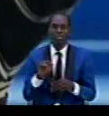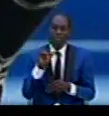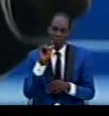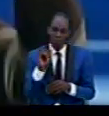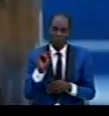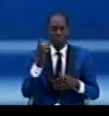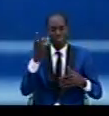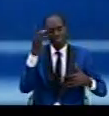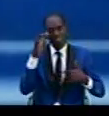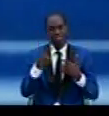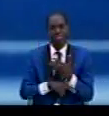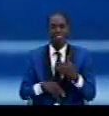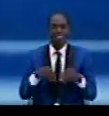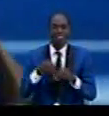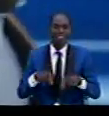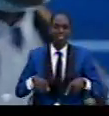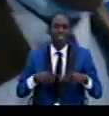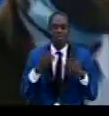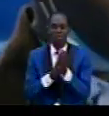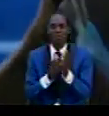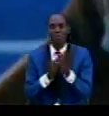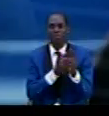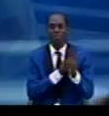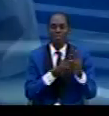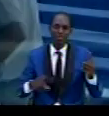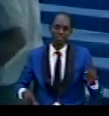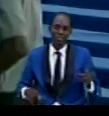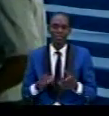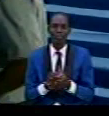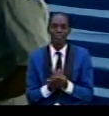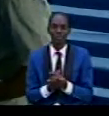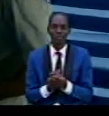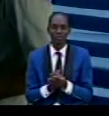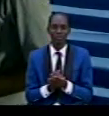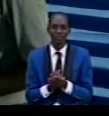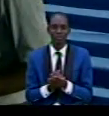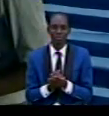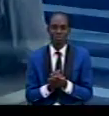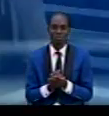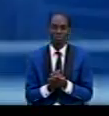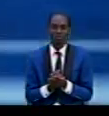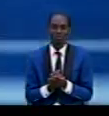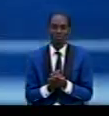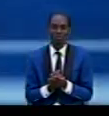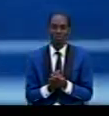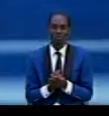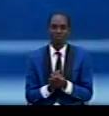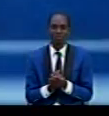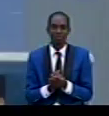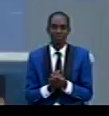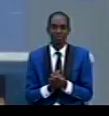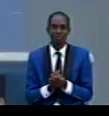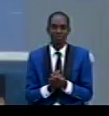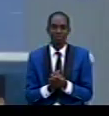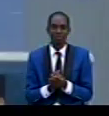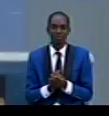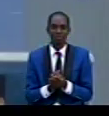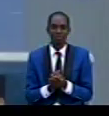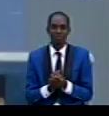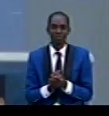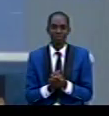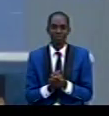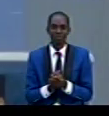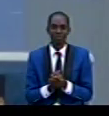Praise the Lord. Put your hands together for Jesus Christ.